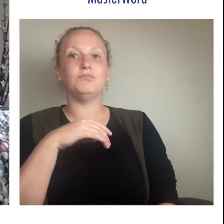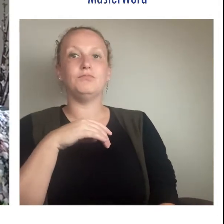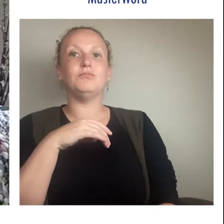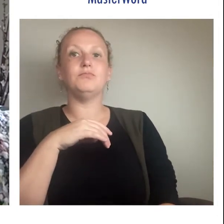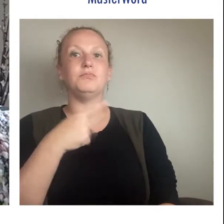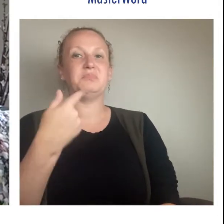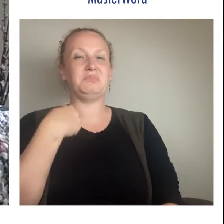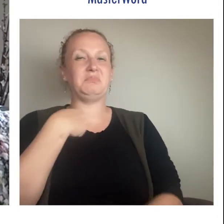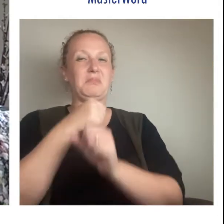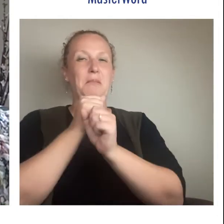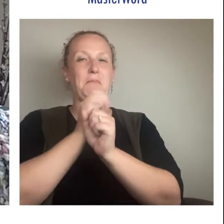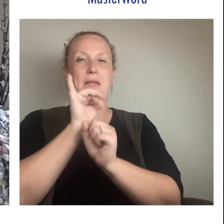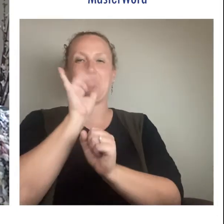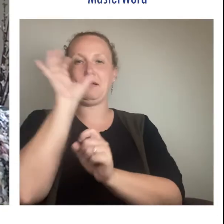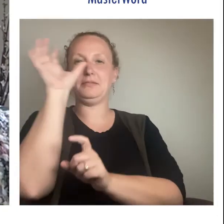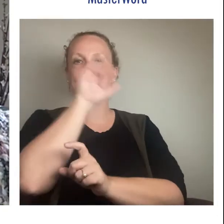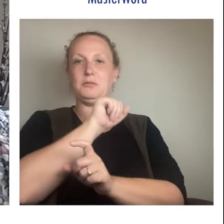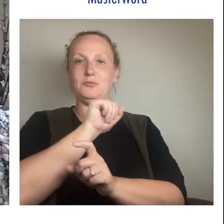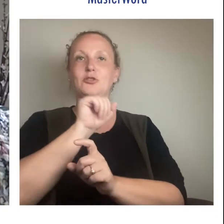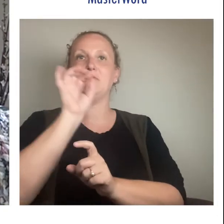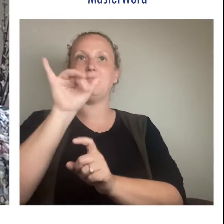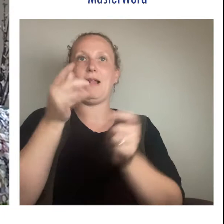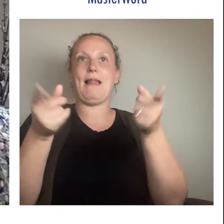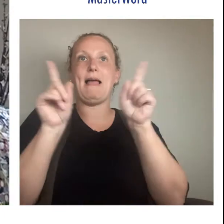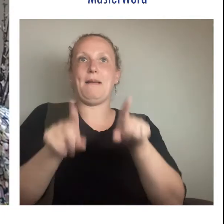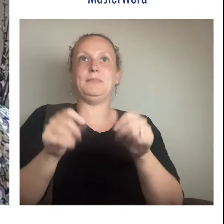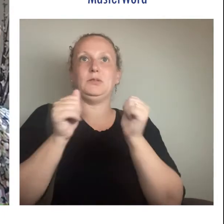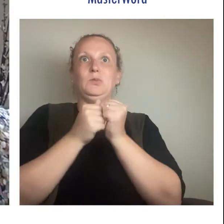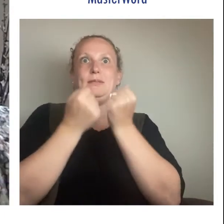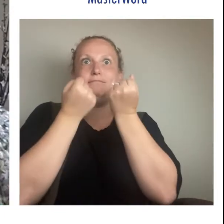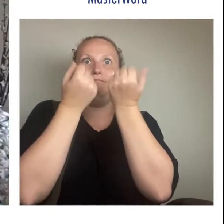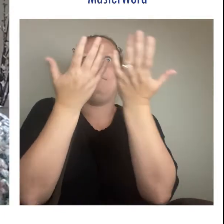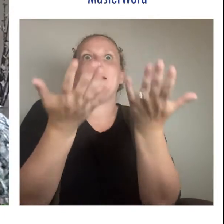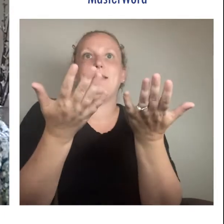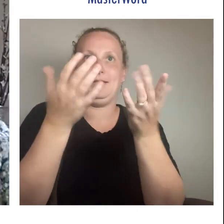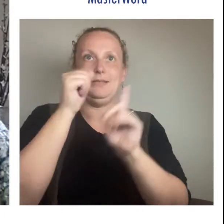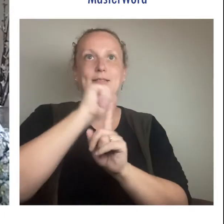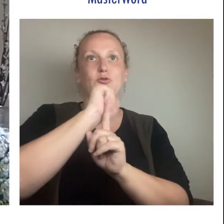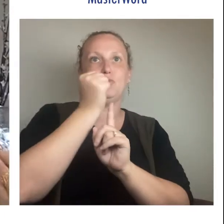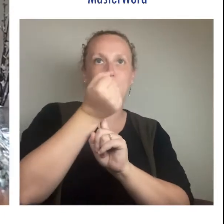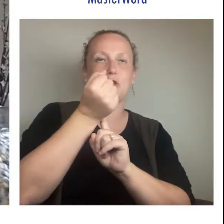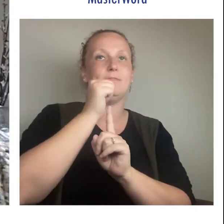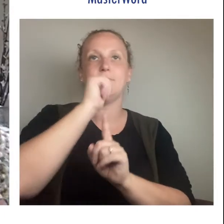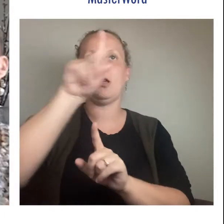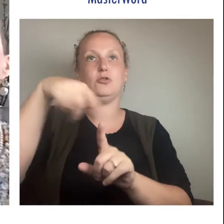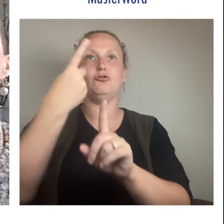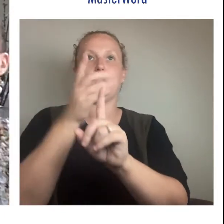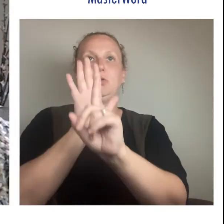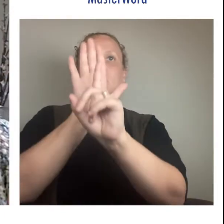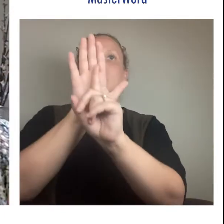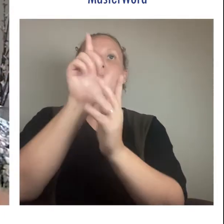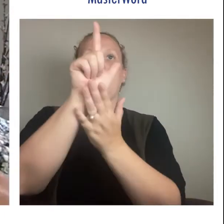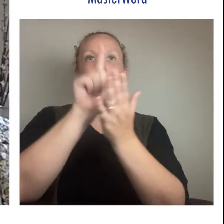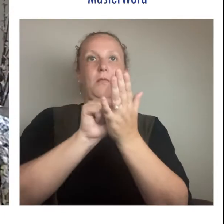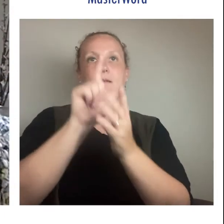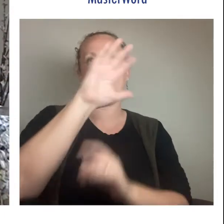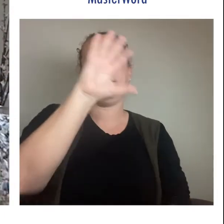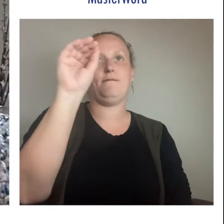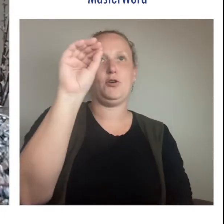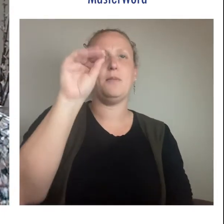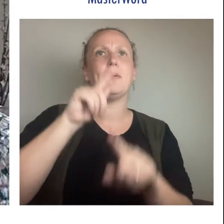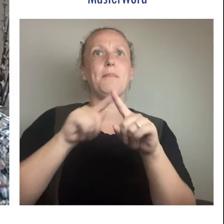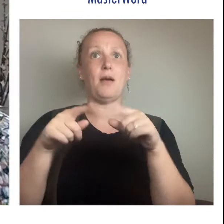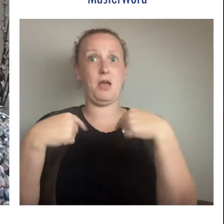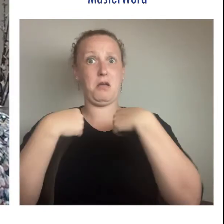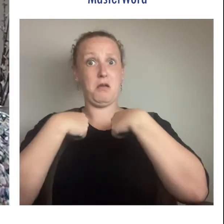exists with many law firms and many jurisdictions in many situations. So for an interpreter, how do you make